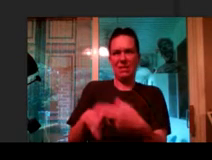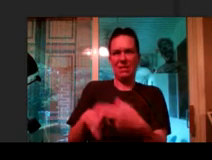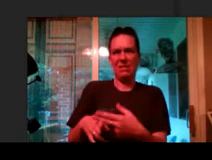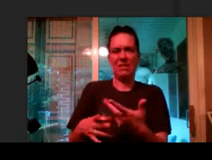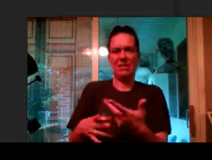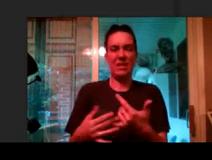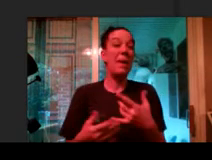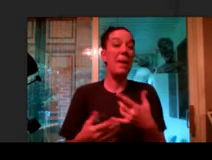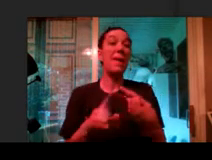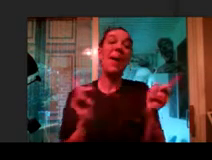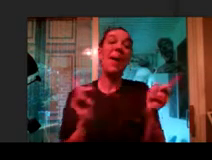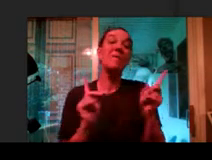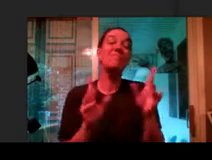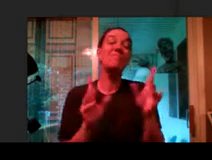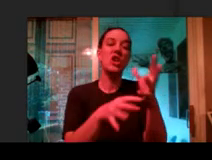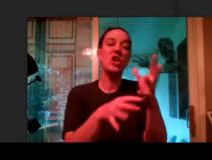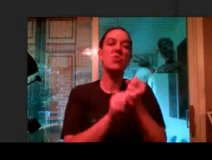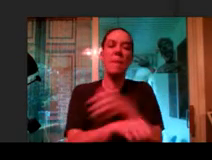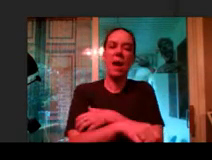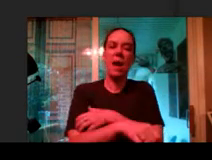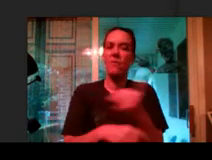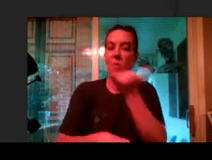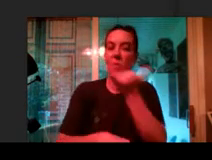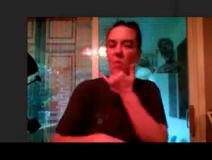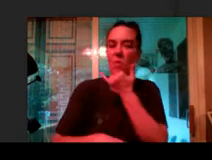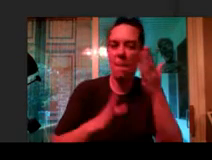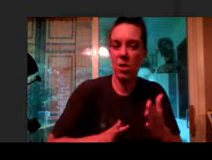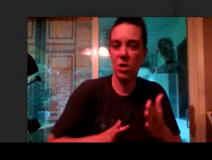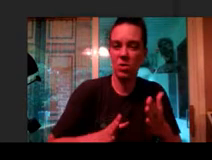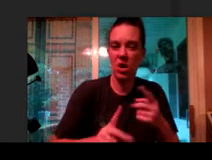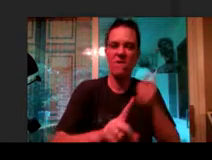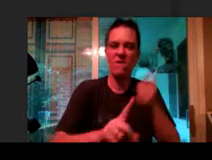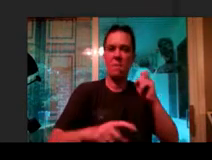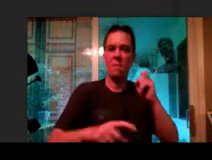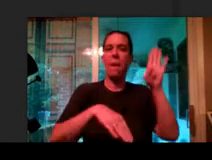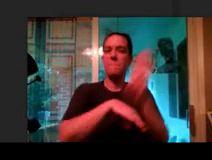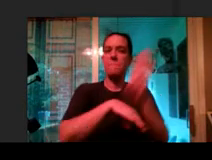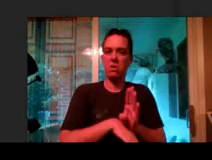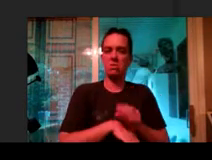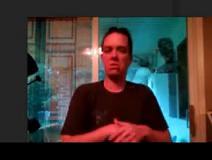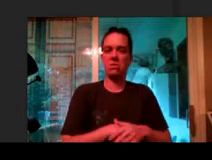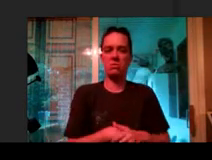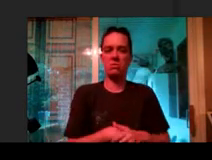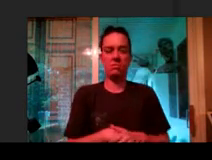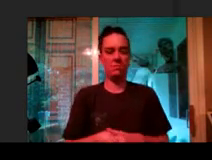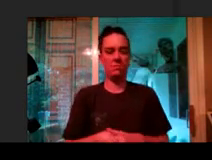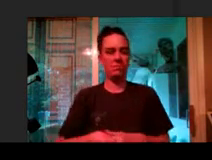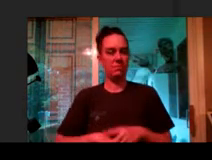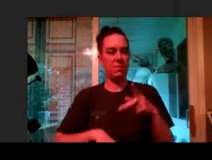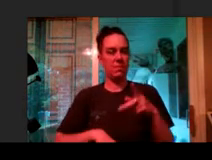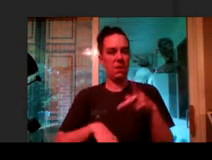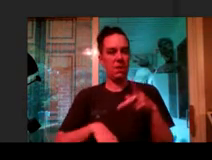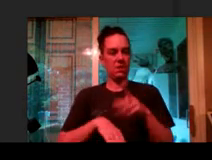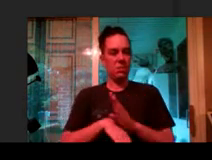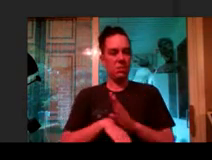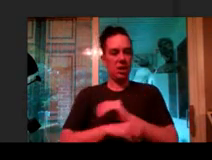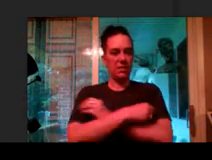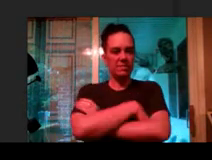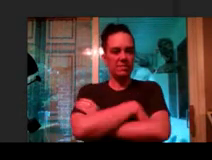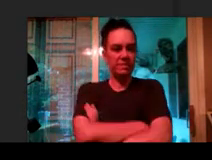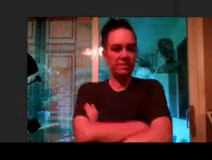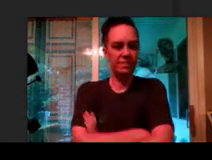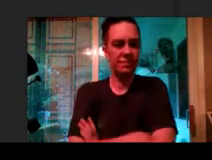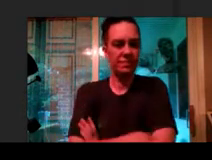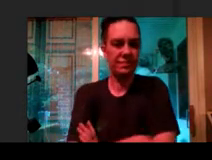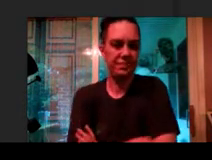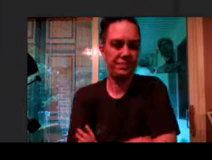person. You grabbed power from a Barkin. Principal Barkin leaned forward and rested